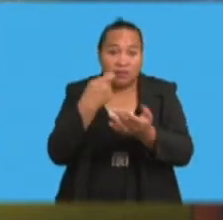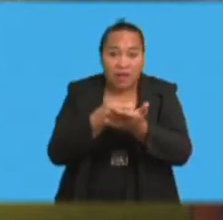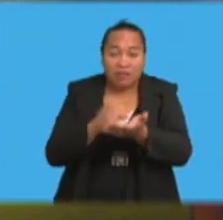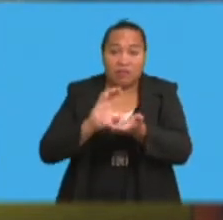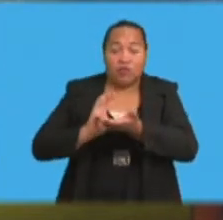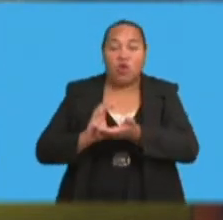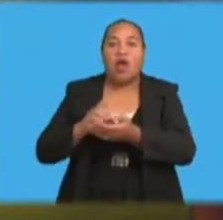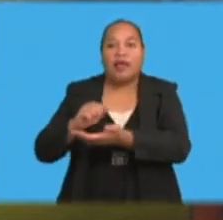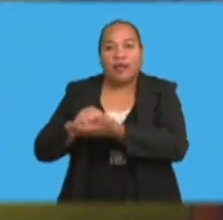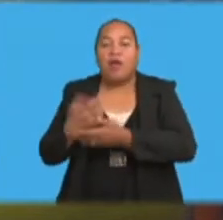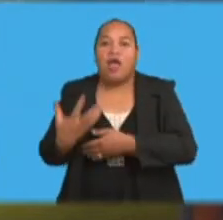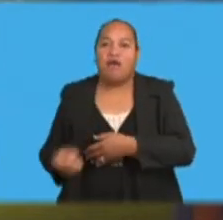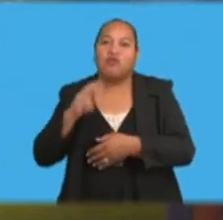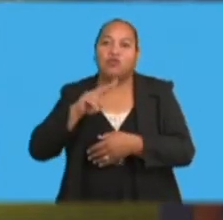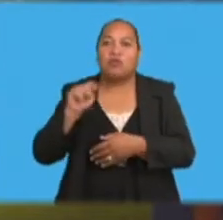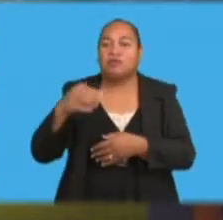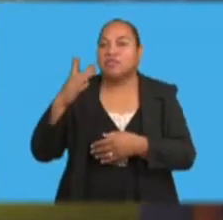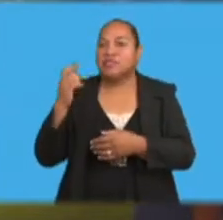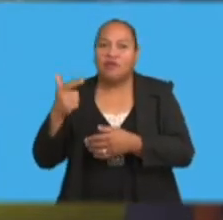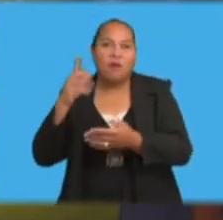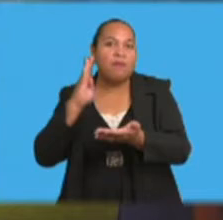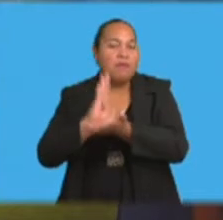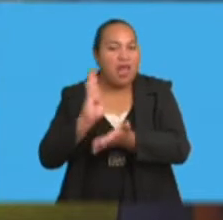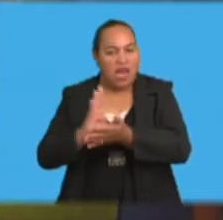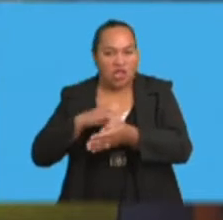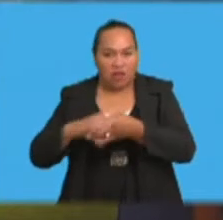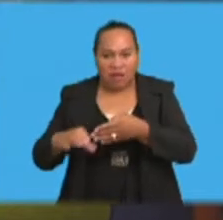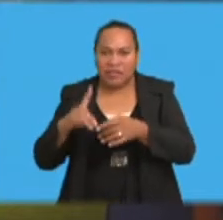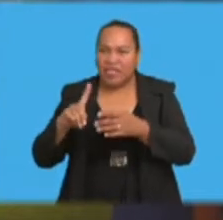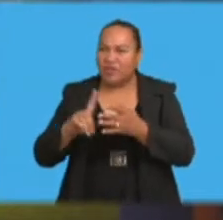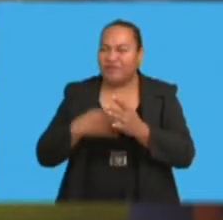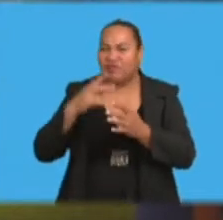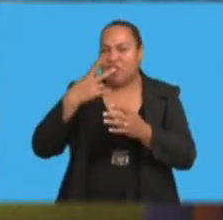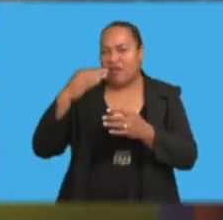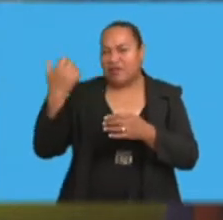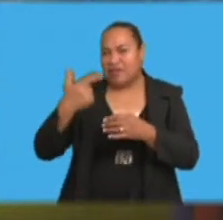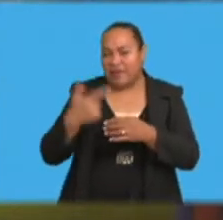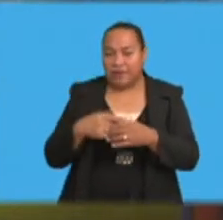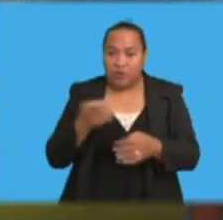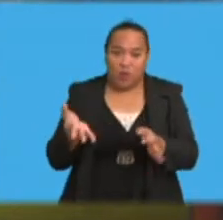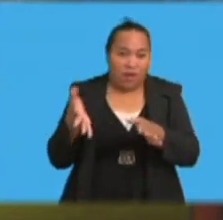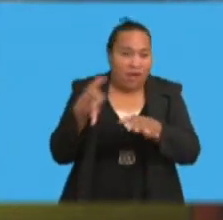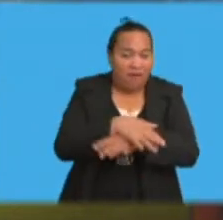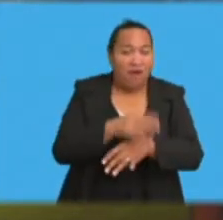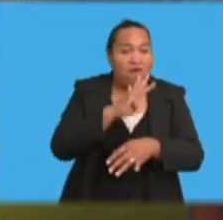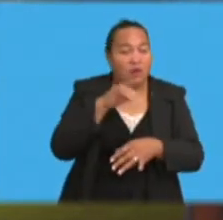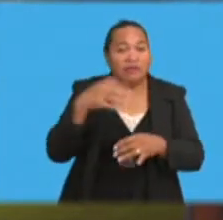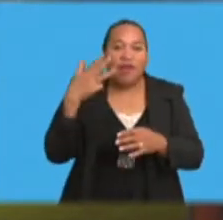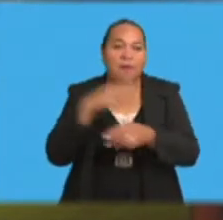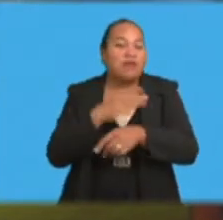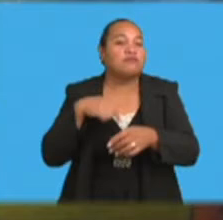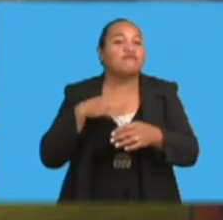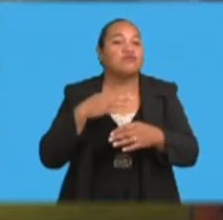$2.175 billion as at 13 April 2018, sufficient to cover 4.9 months of retained imports of goods